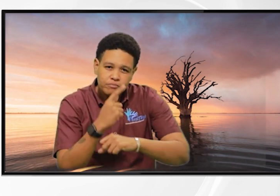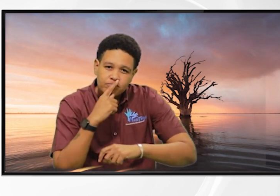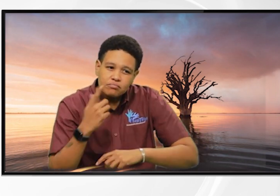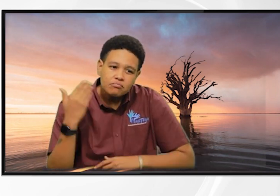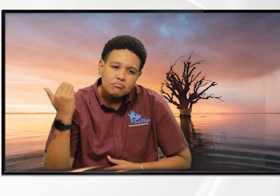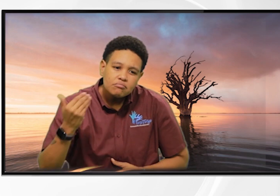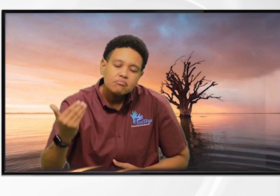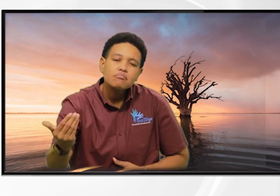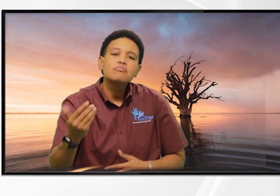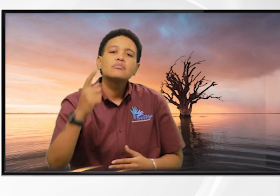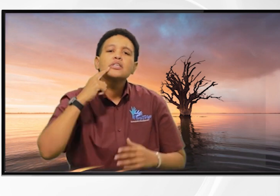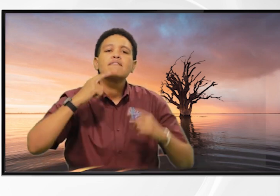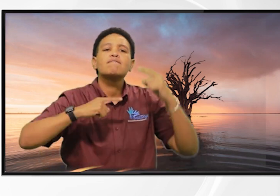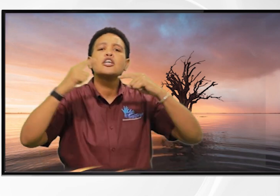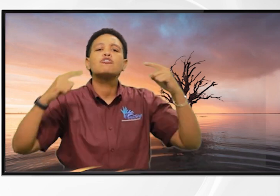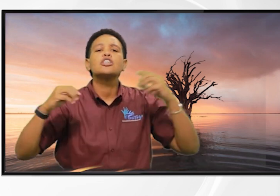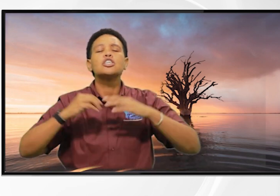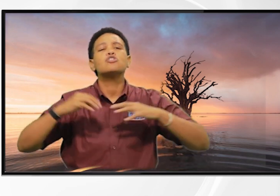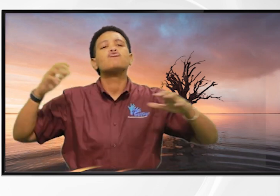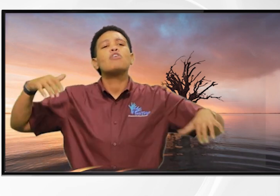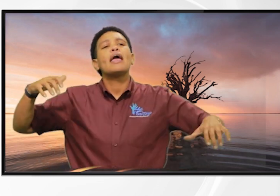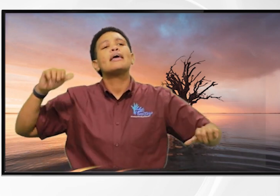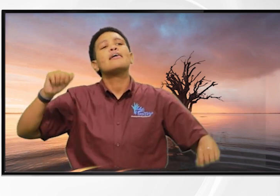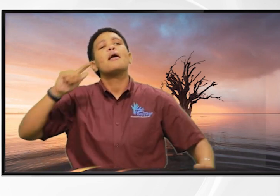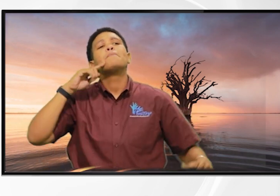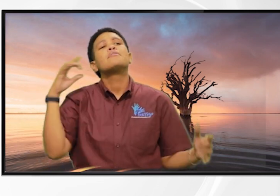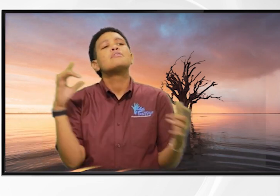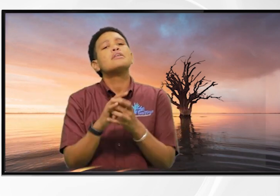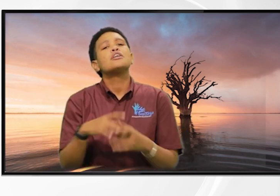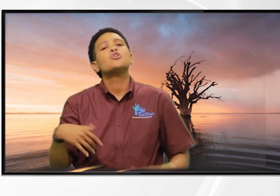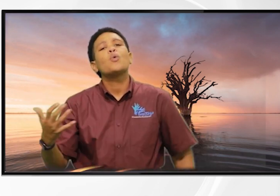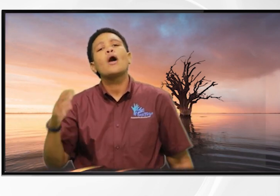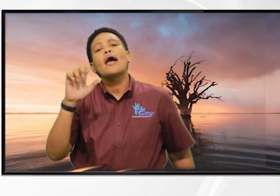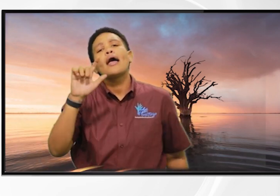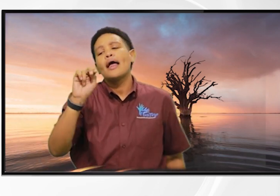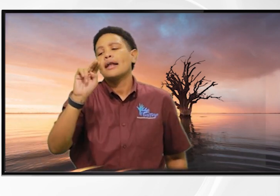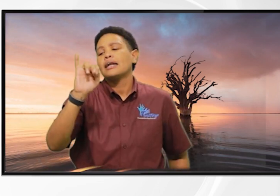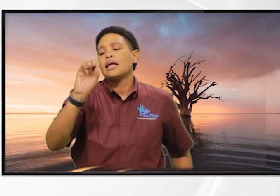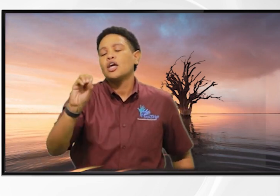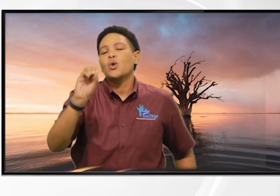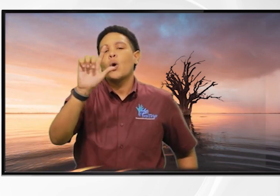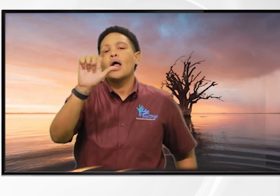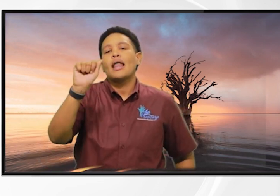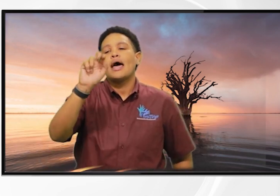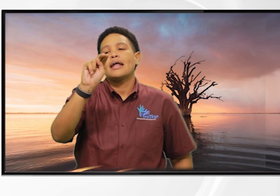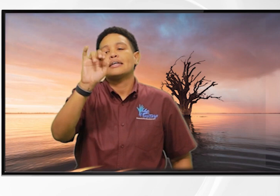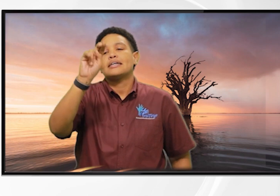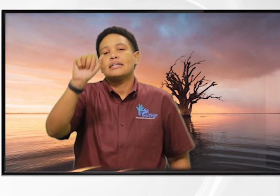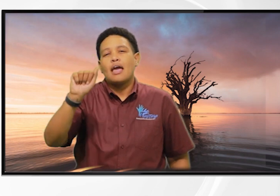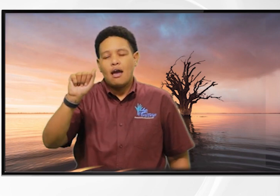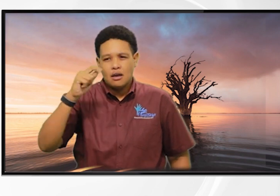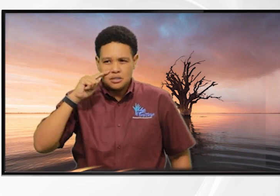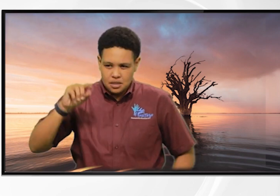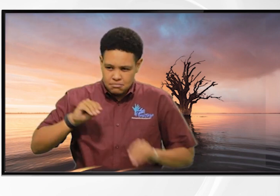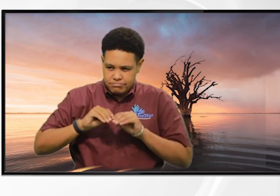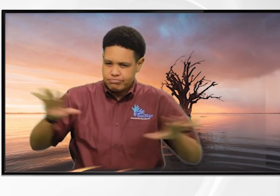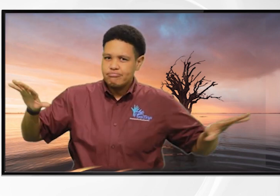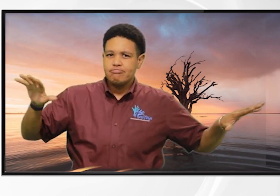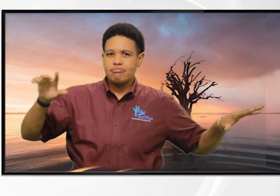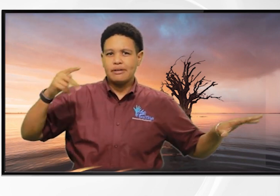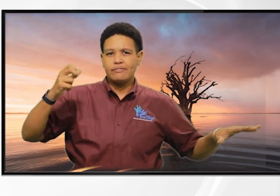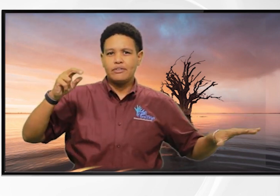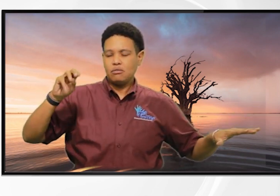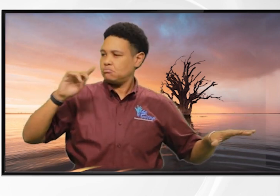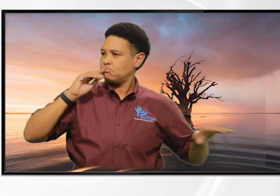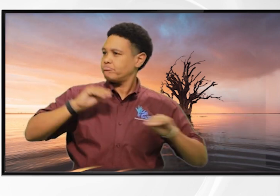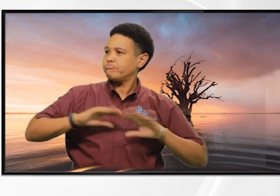year-to-year variation in rainfall can be linked to the El Niño-La Niña phenomenon, which is likely